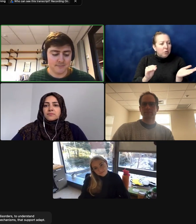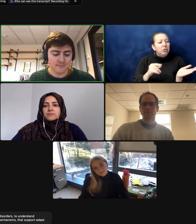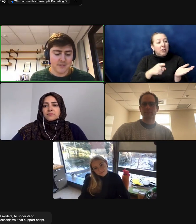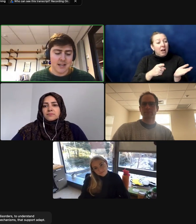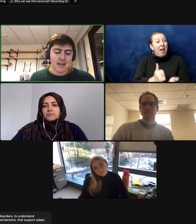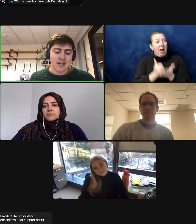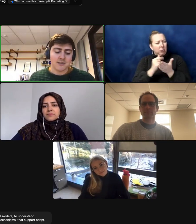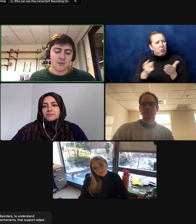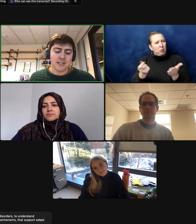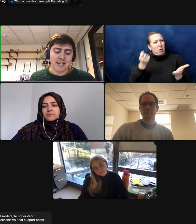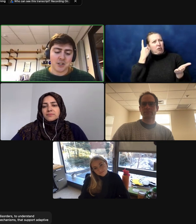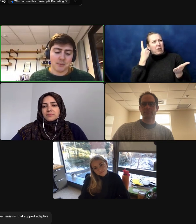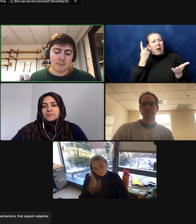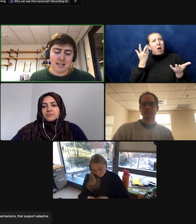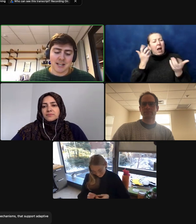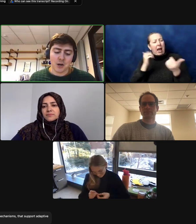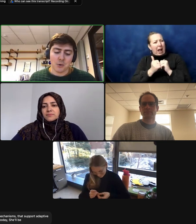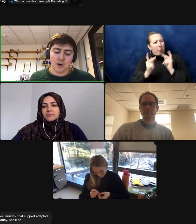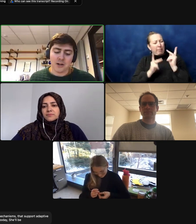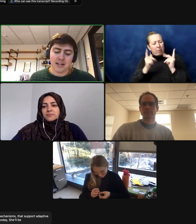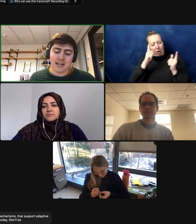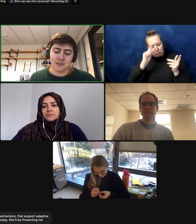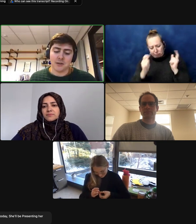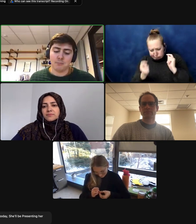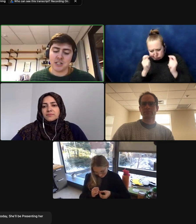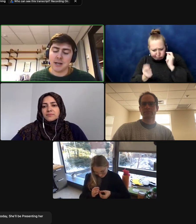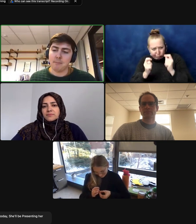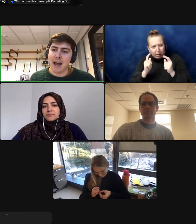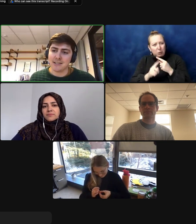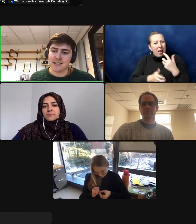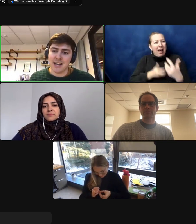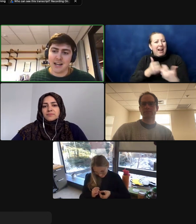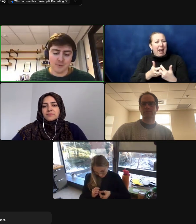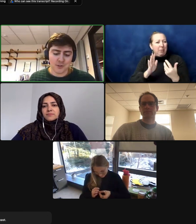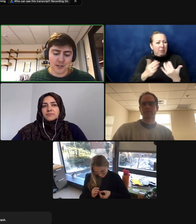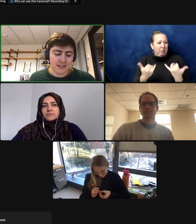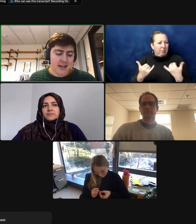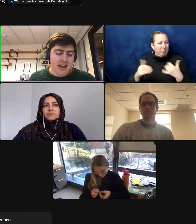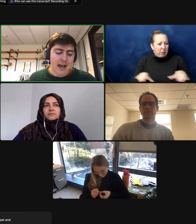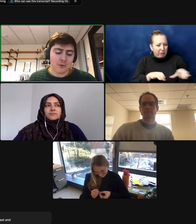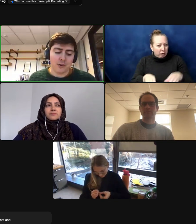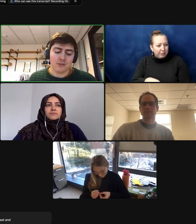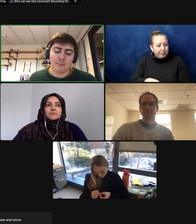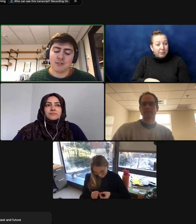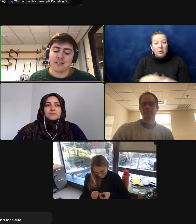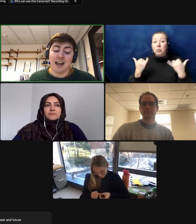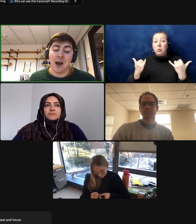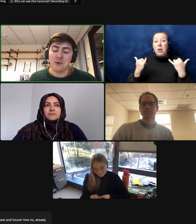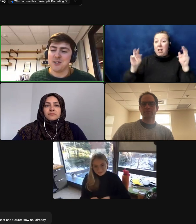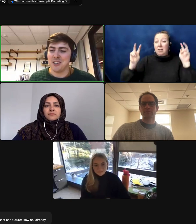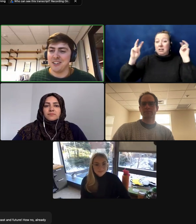behaviors. So today she'll be presenting her work titled Bridging Past and Future, how neural